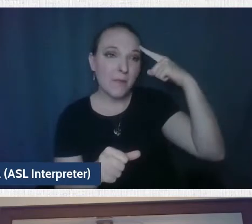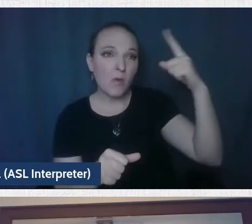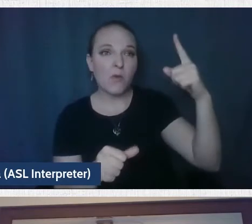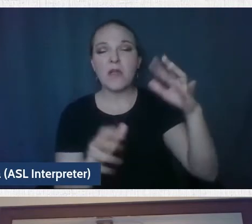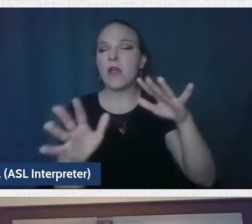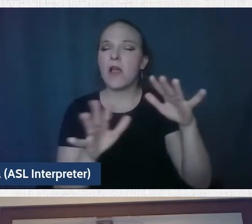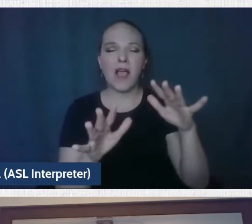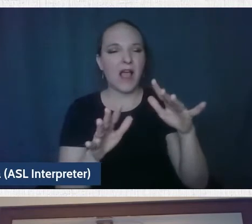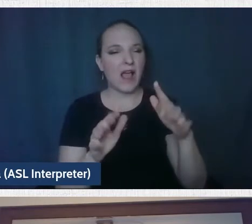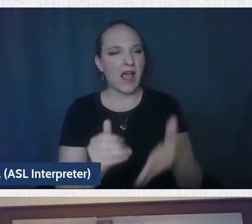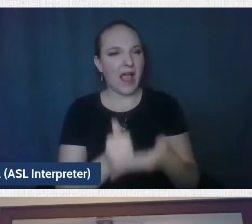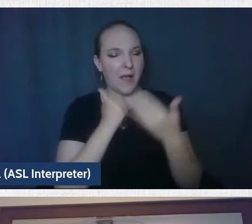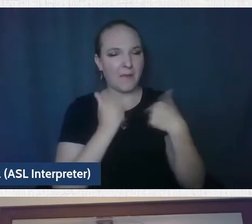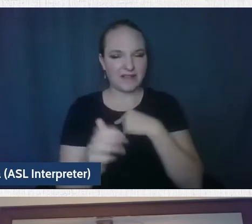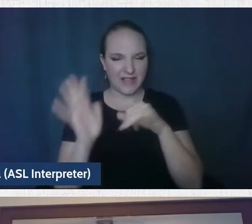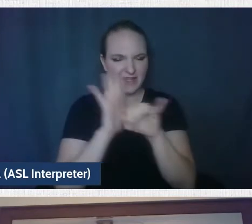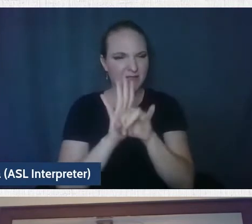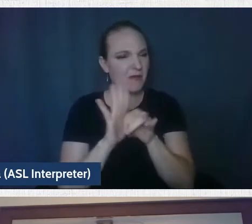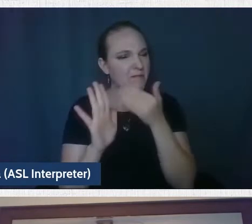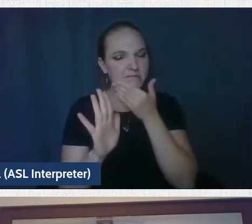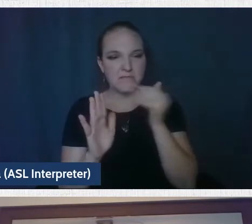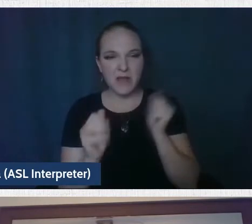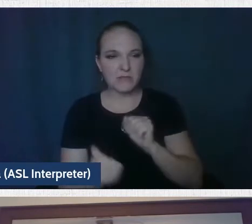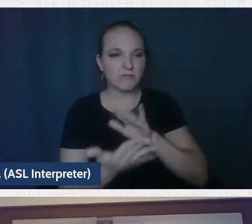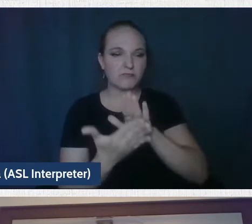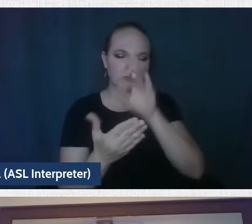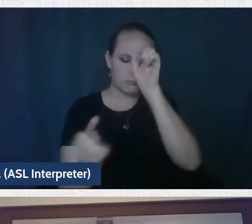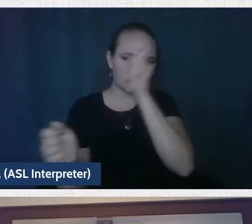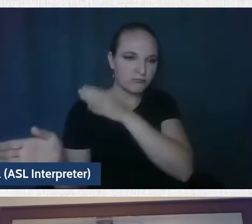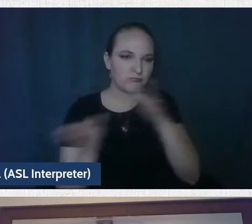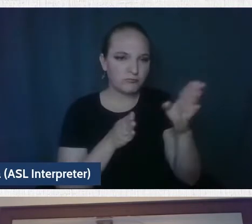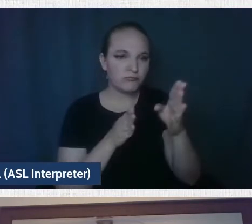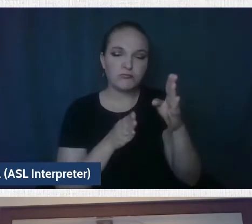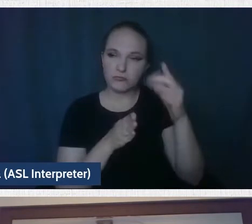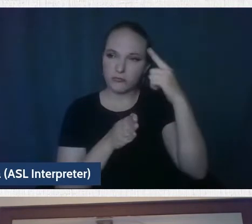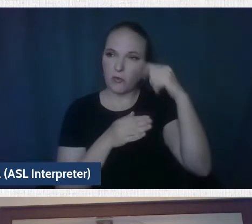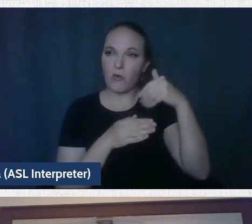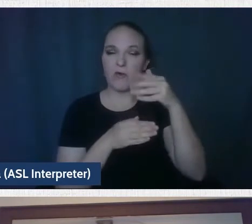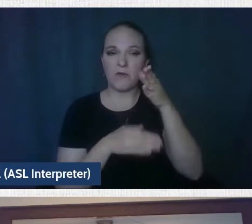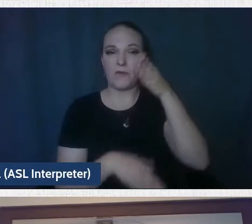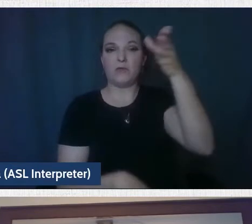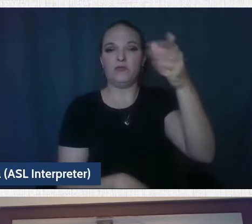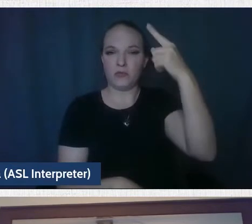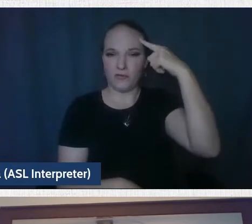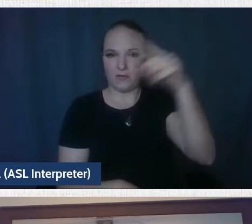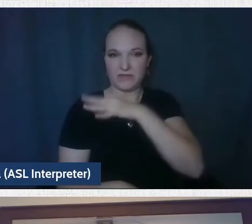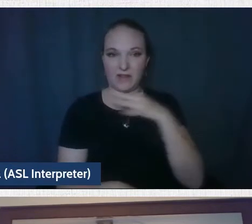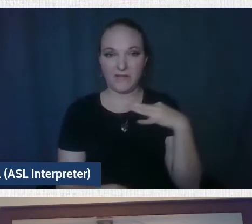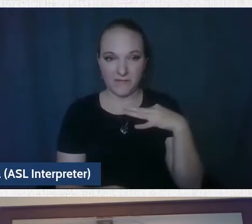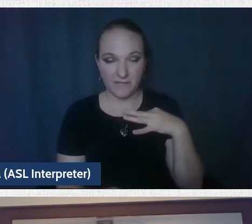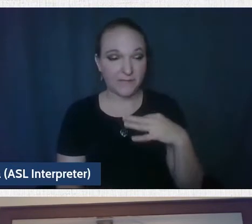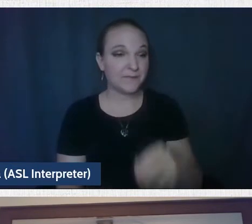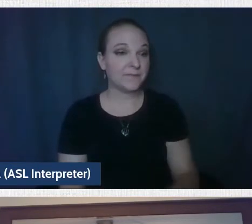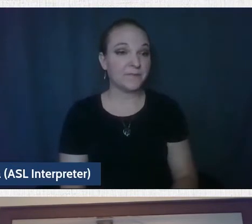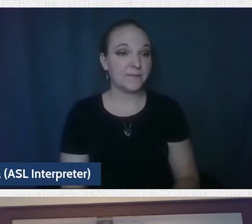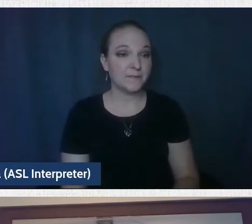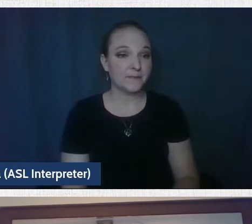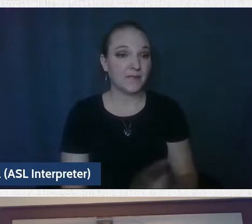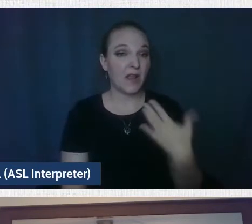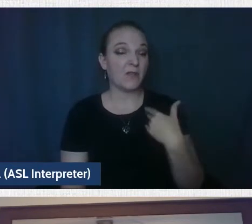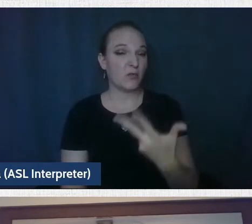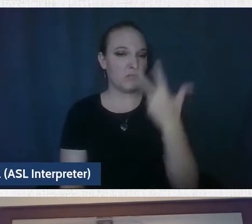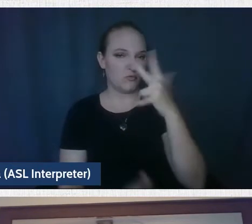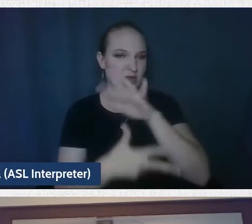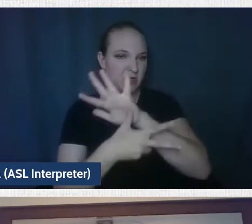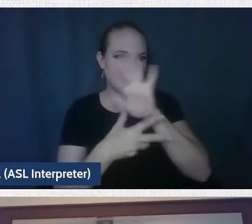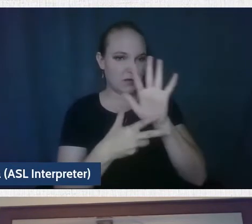to identify the real strategic direction for the faculty. And without going into a lot of detail, there's three broad areas. One